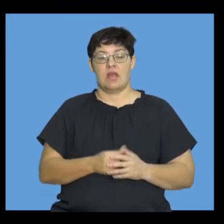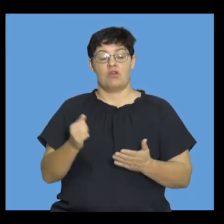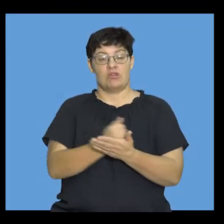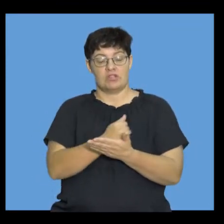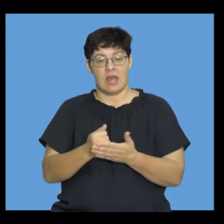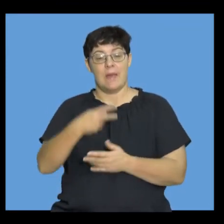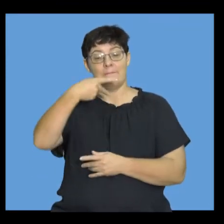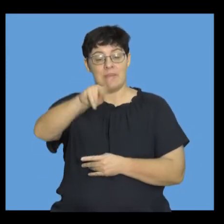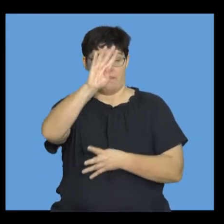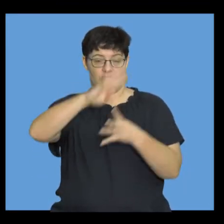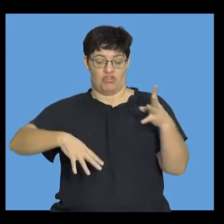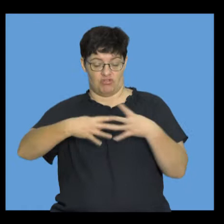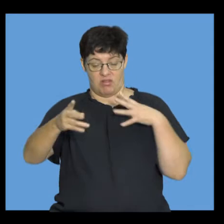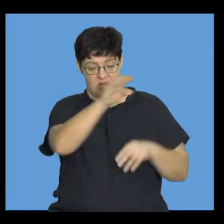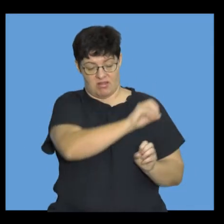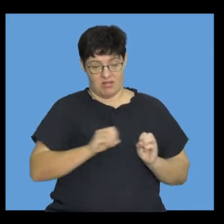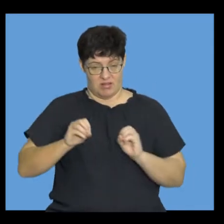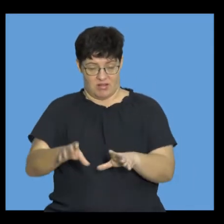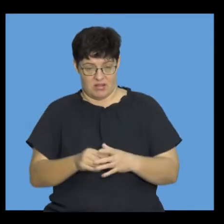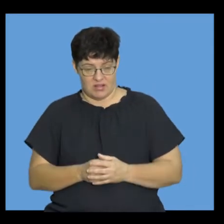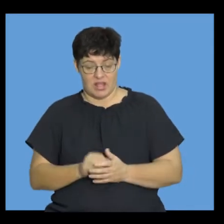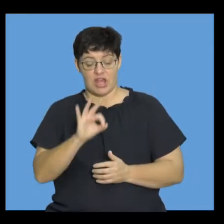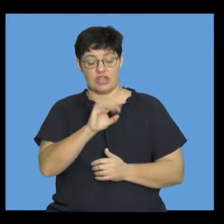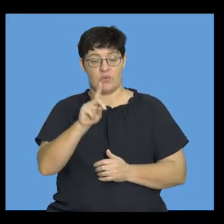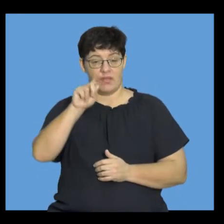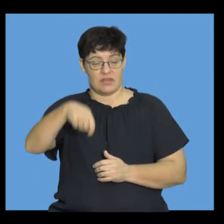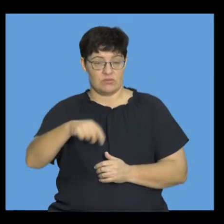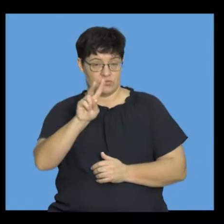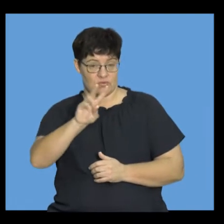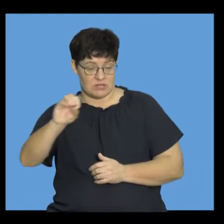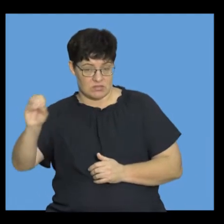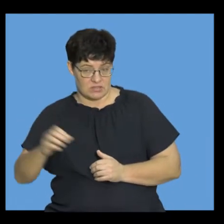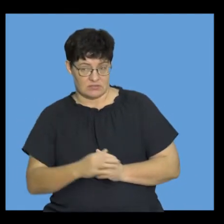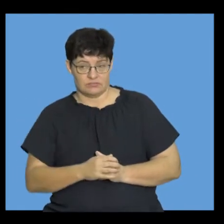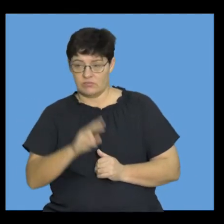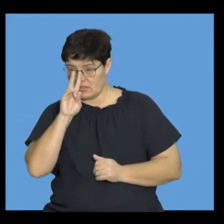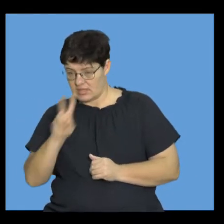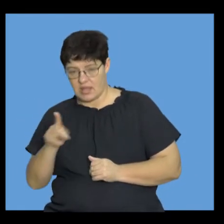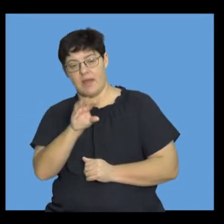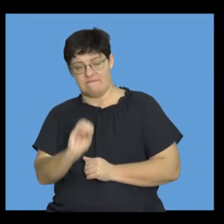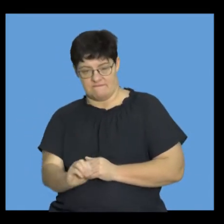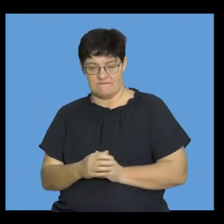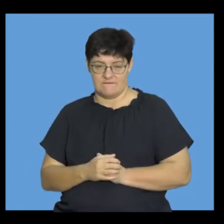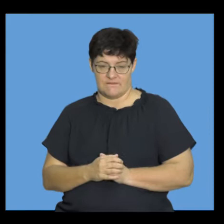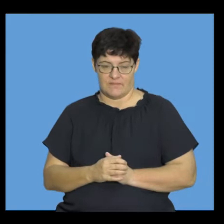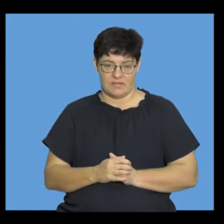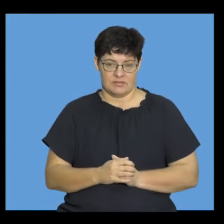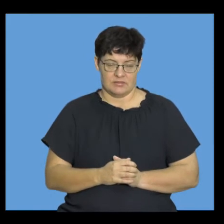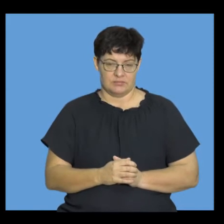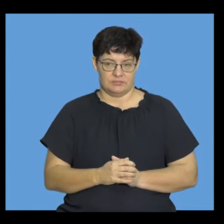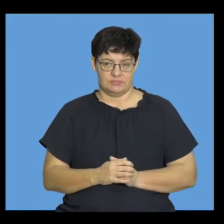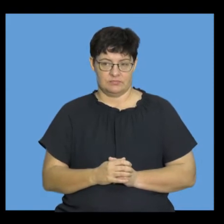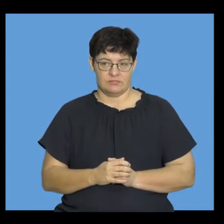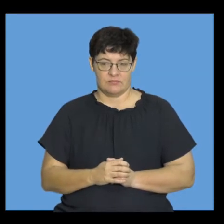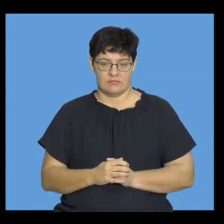schedule. Can you see? 31,200. Let's see. There we go. 31,200. What